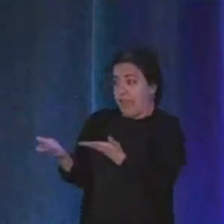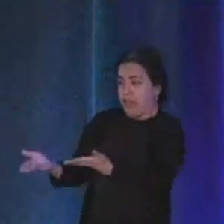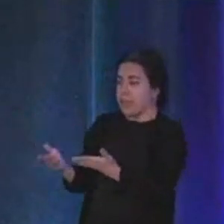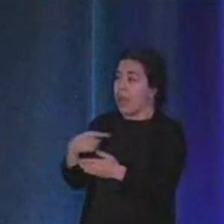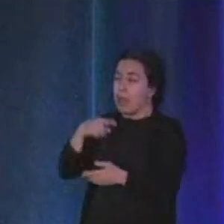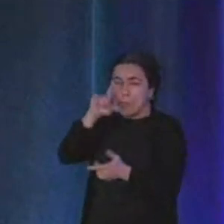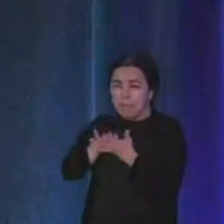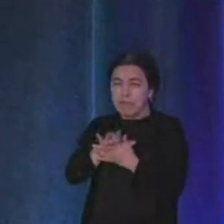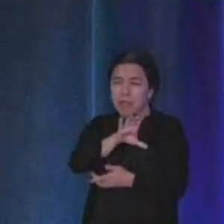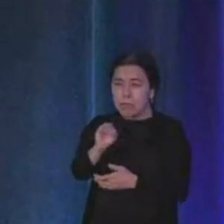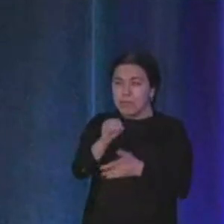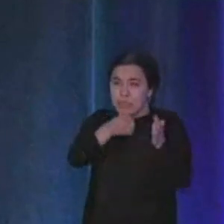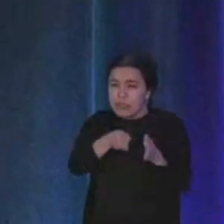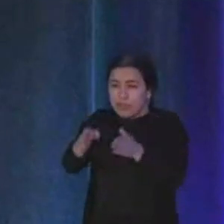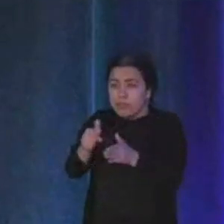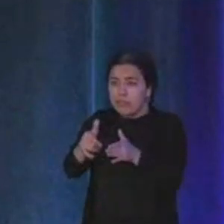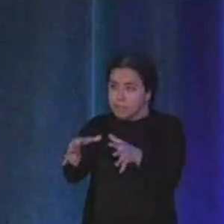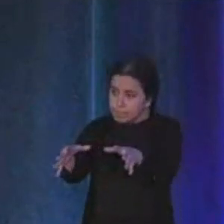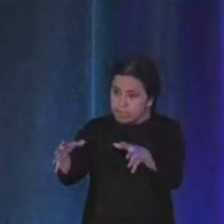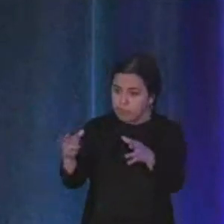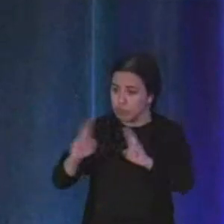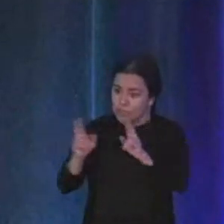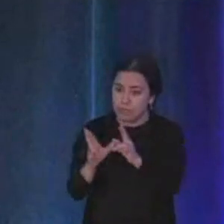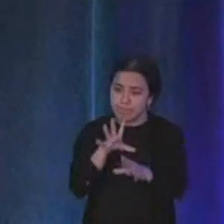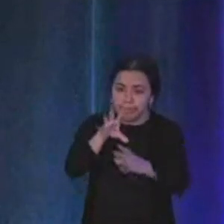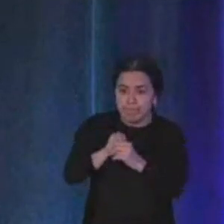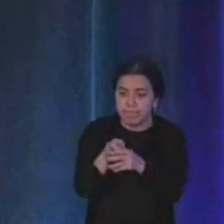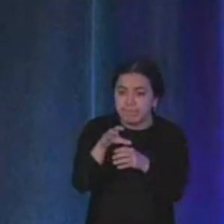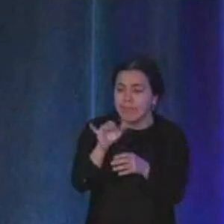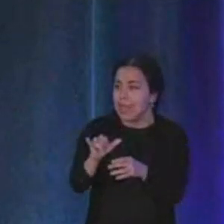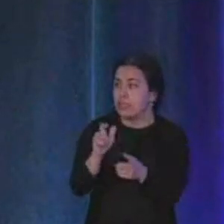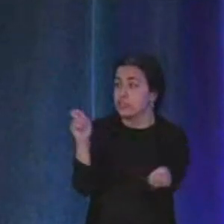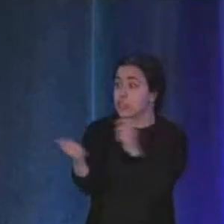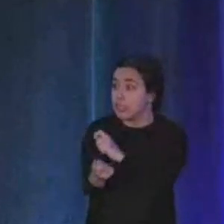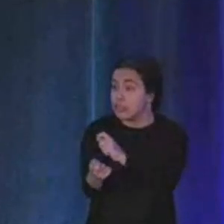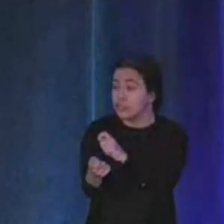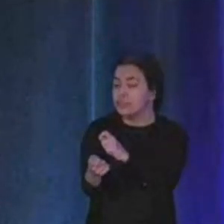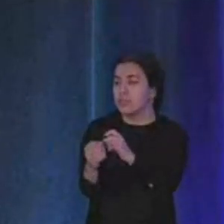and individuals who embrace these changes will be at a distinct competitive advantage over those who